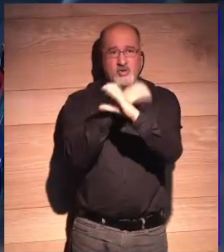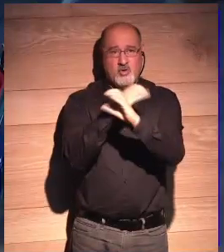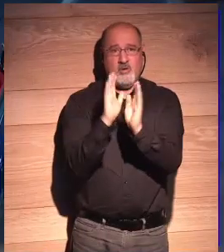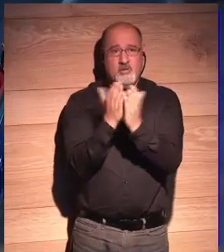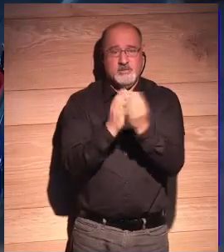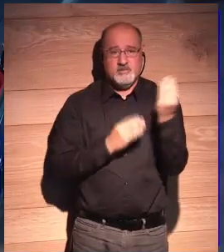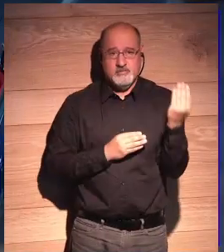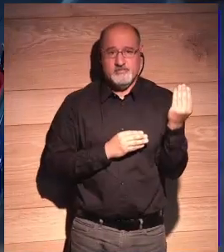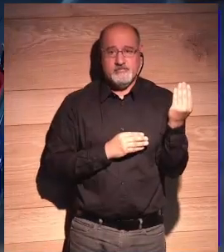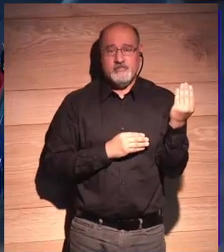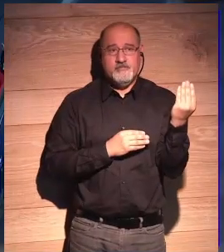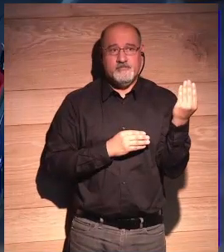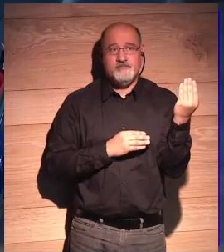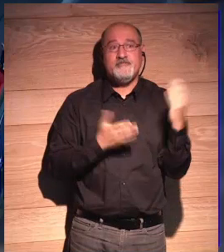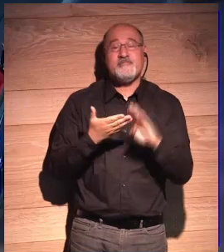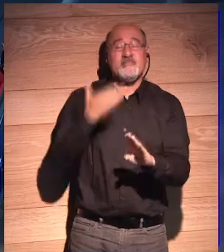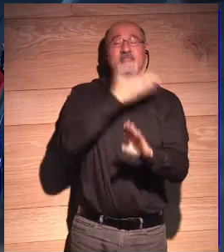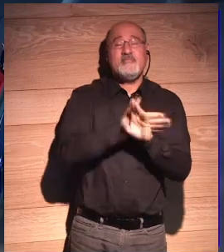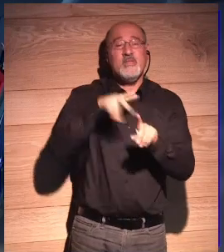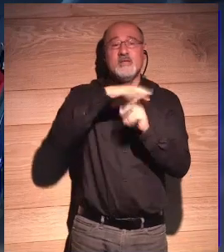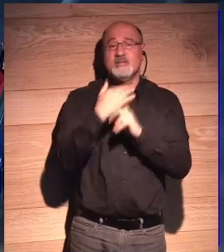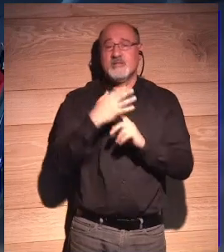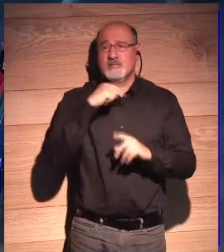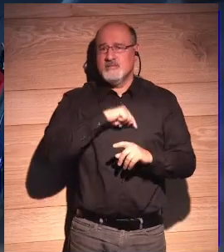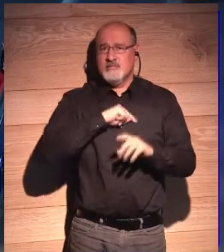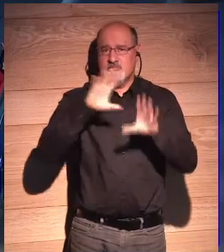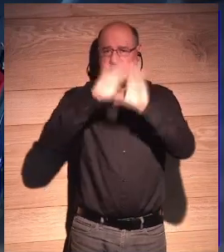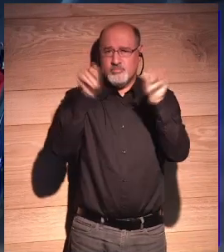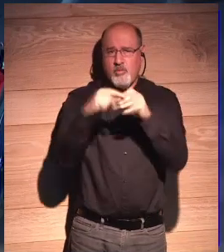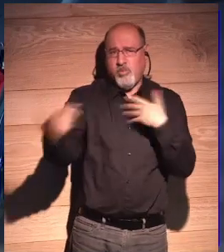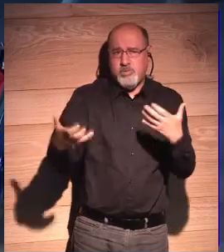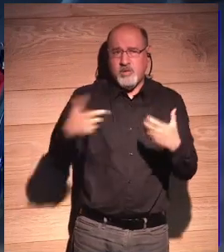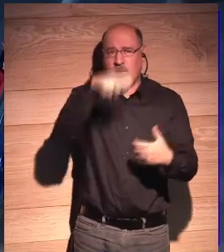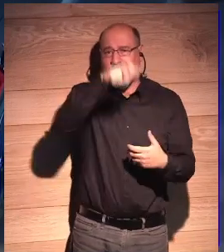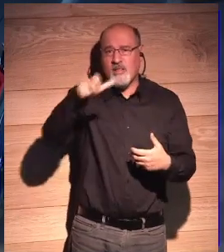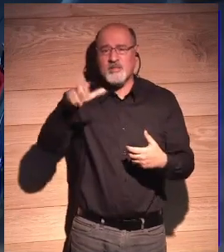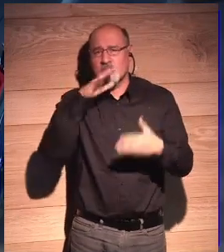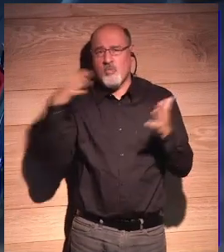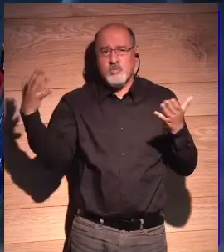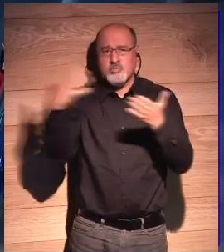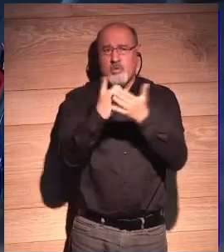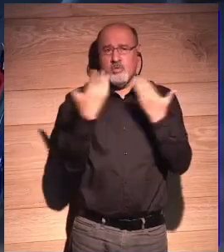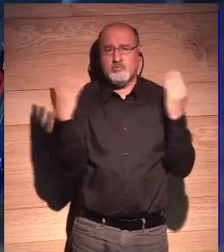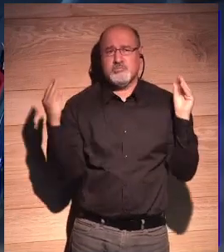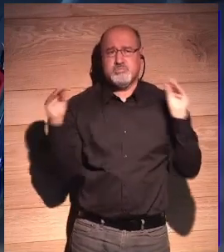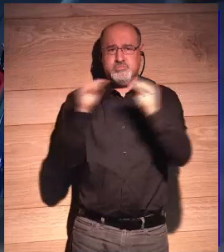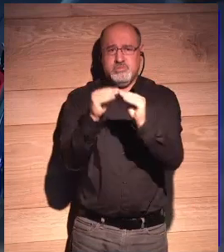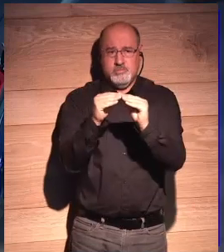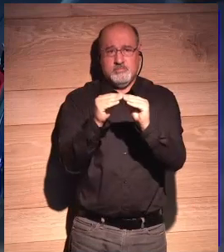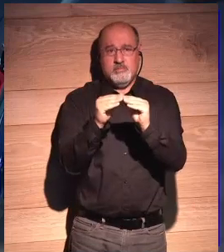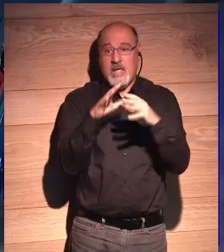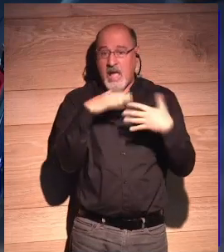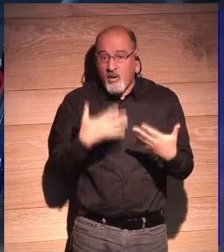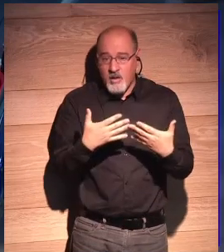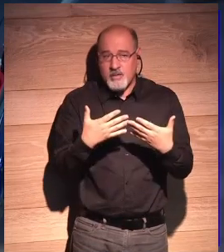think there was a feeling of scene, that there was a group of artists moving towards the same direction or